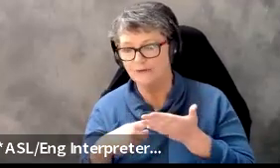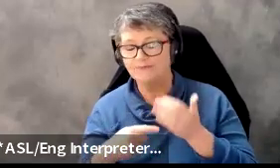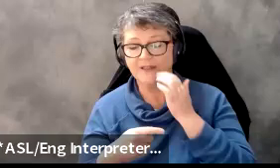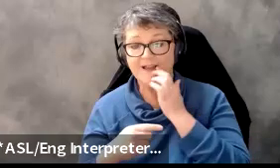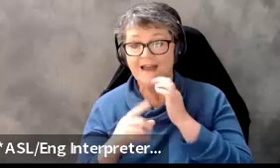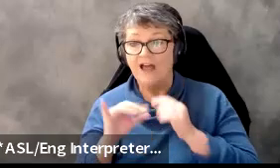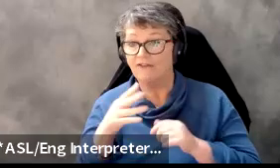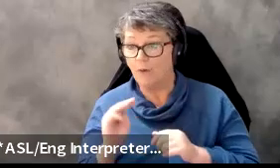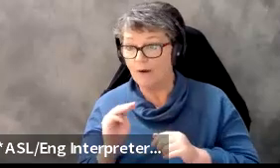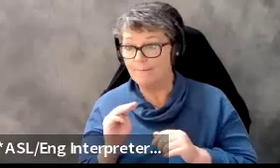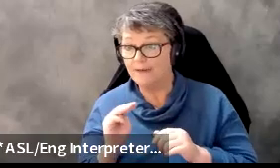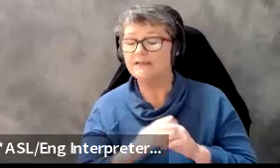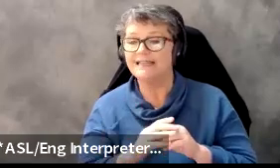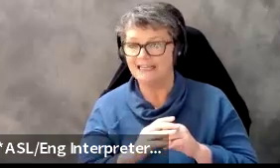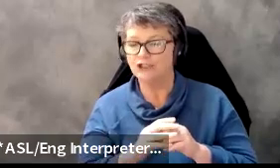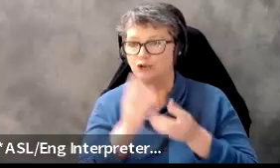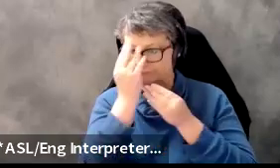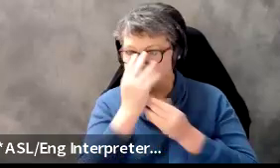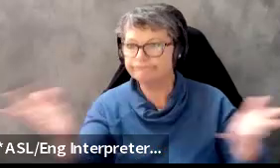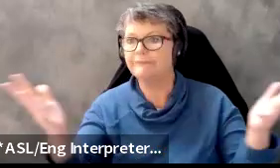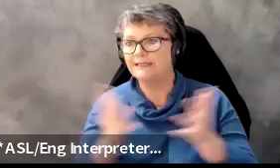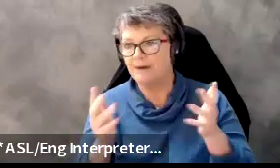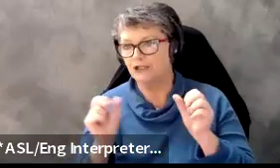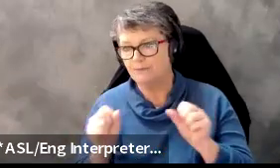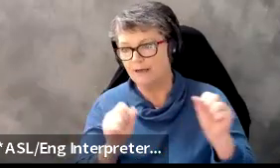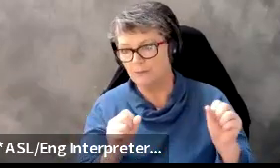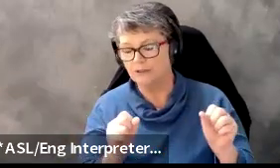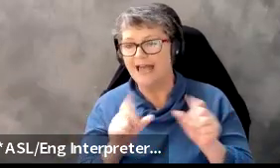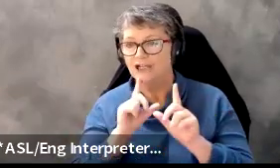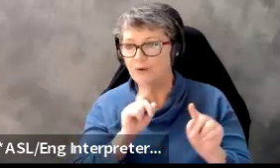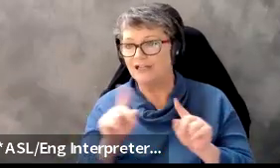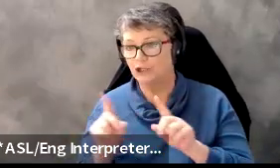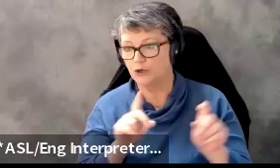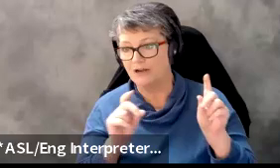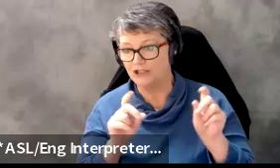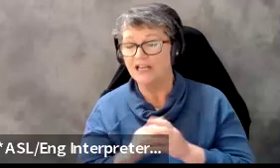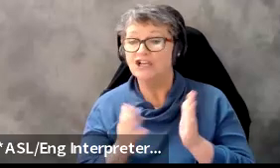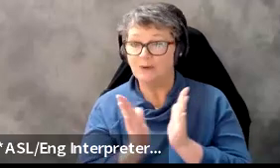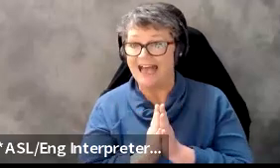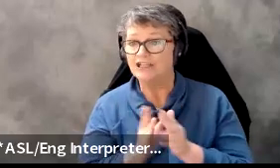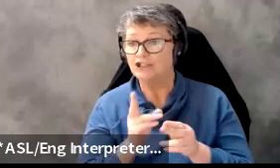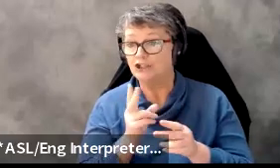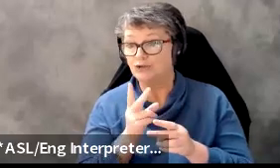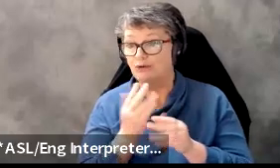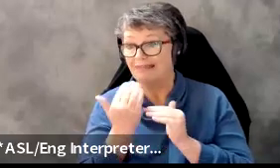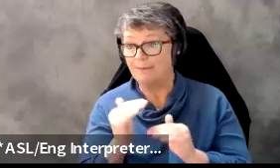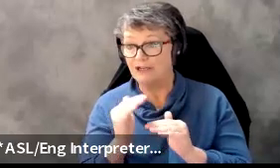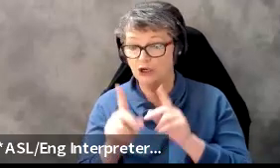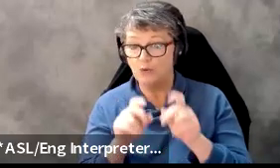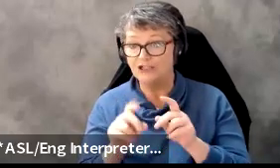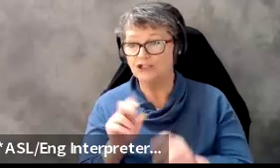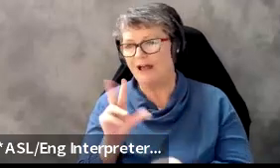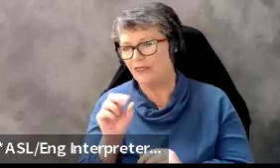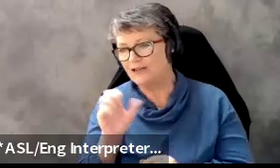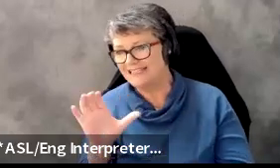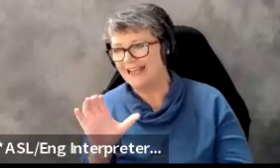forum is to get as much information out as we possibly can to you and to answer your questions. So we ask that you keep the questions to roughly 30 seconds